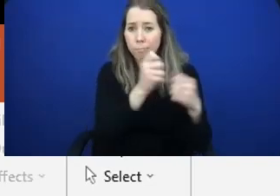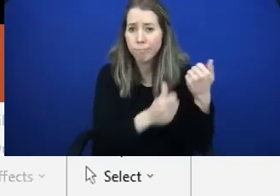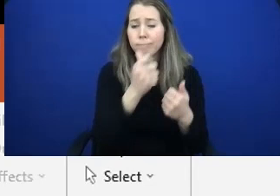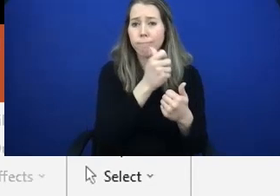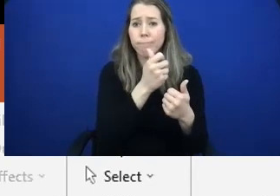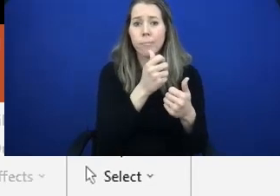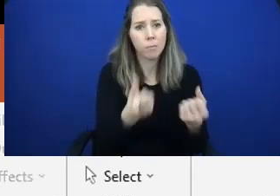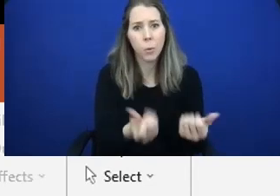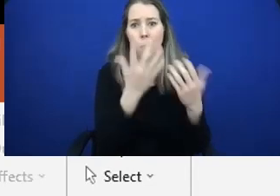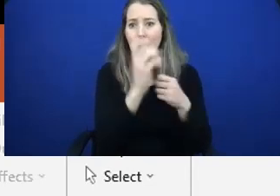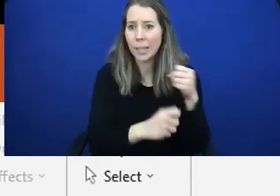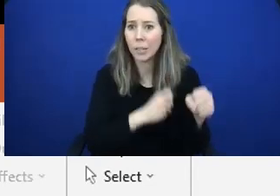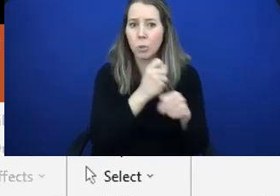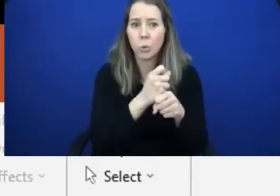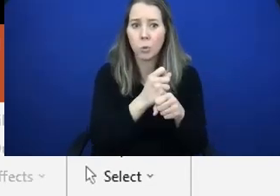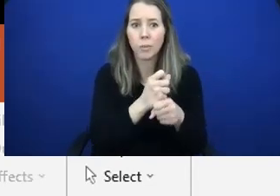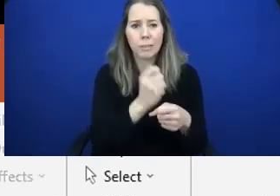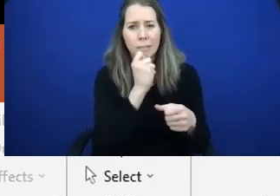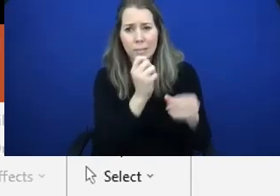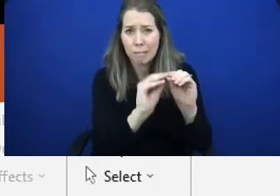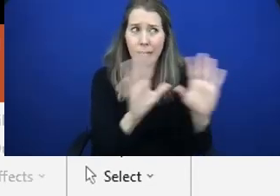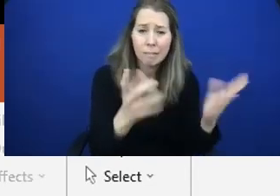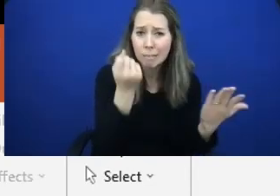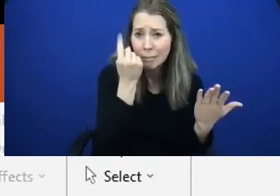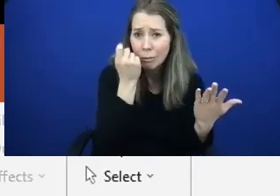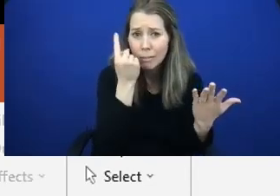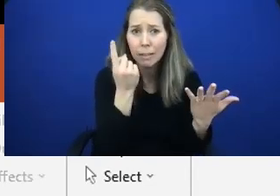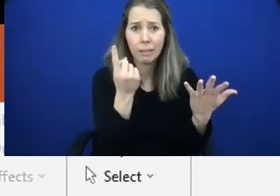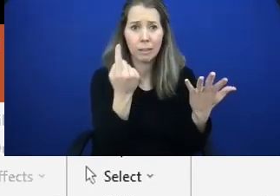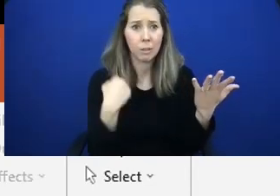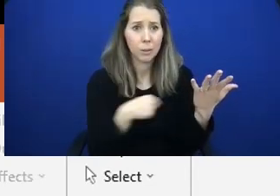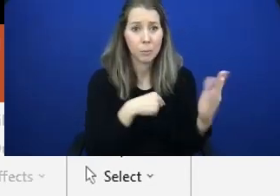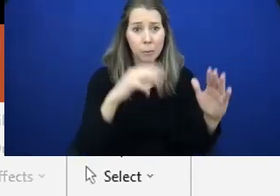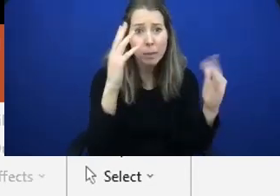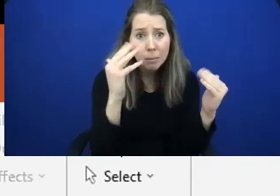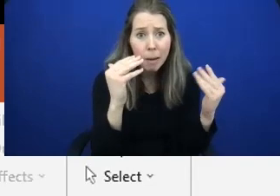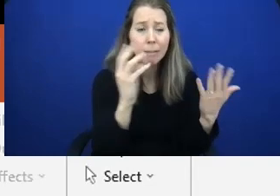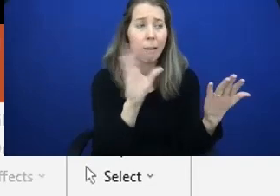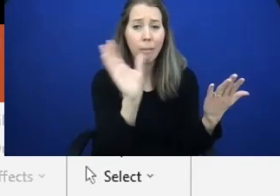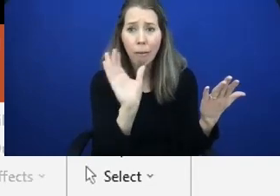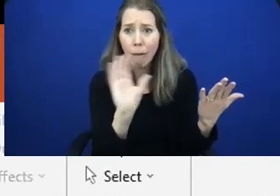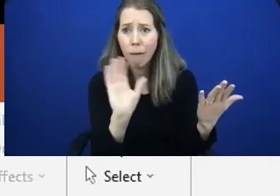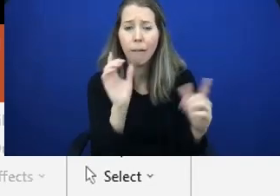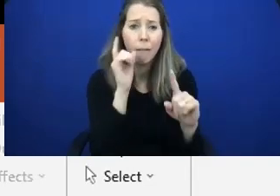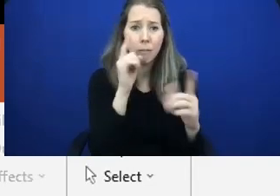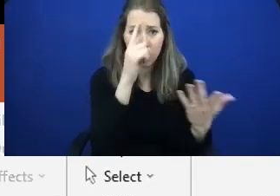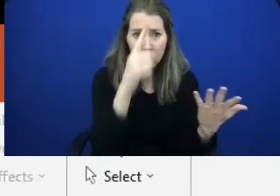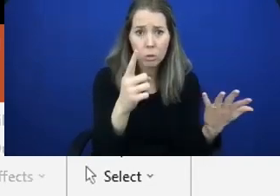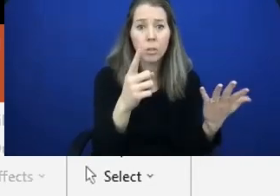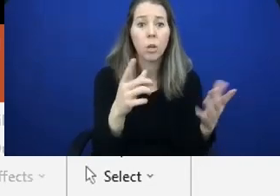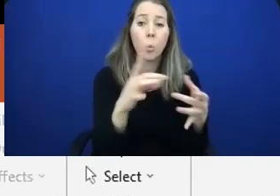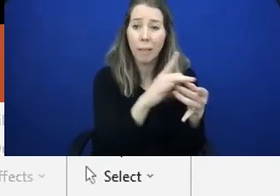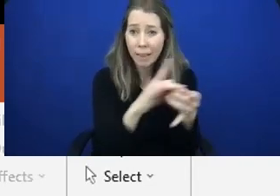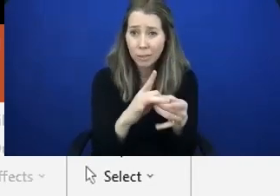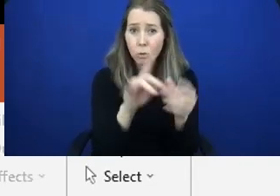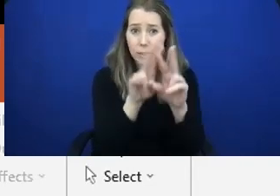for so many years without a clear understanding of what we were expecting or looking for at with regard